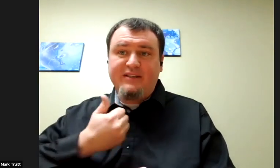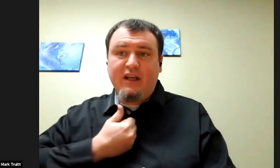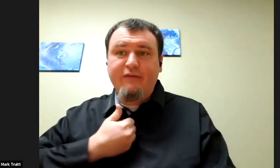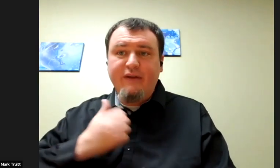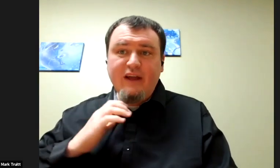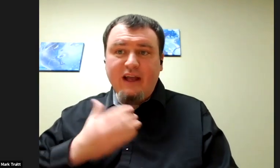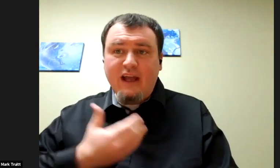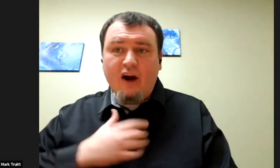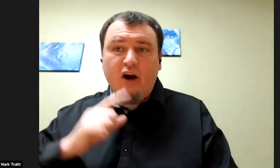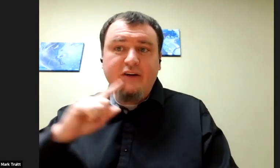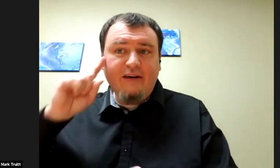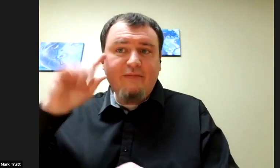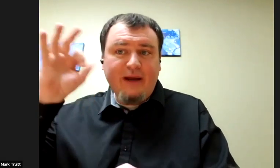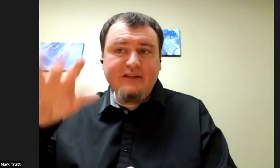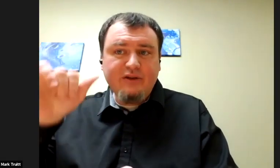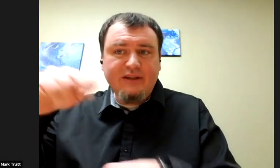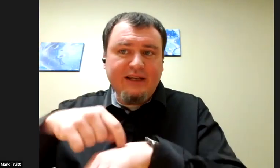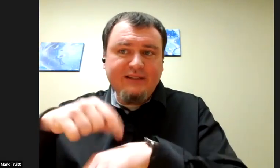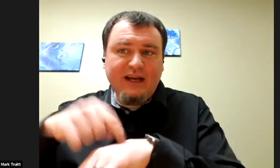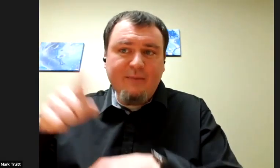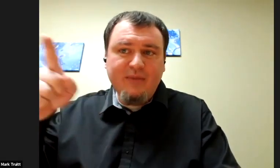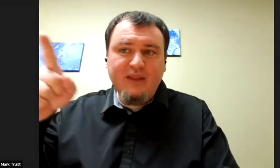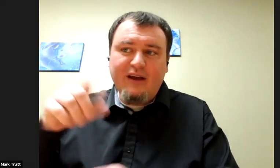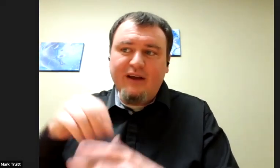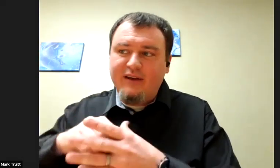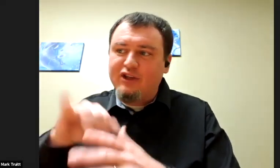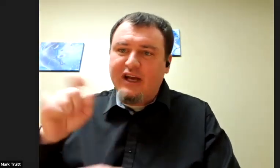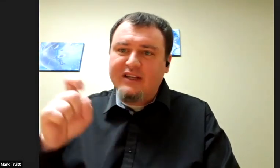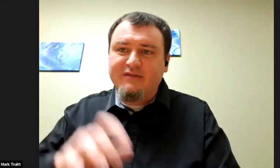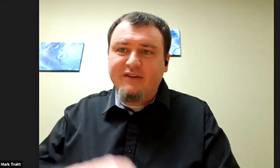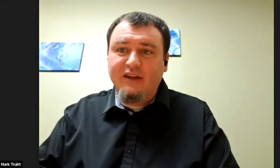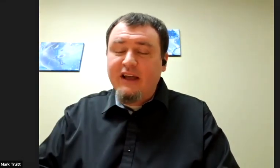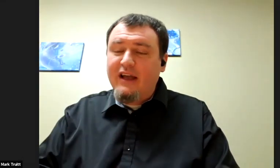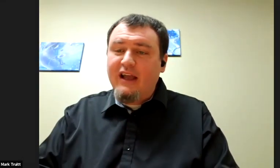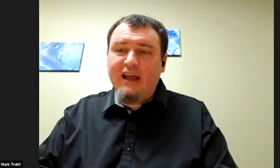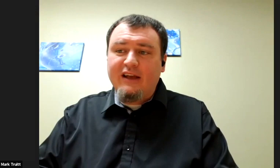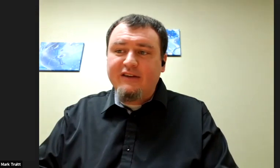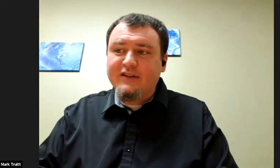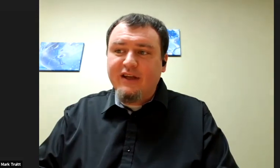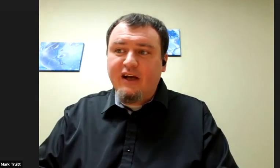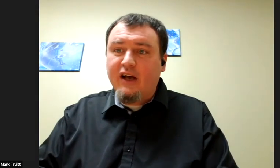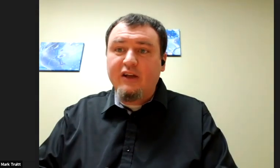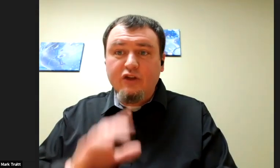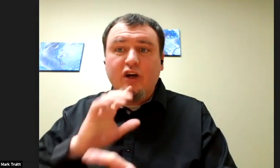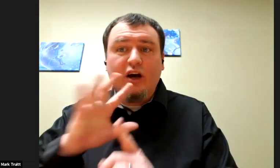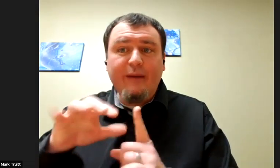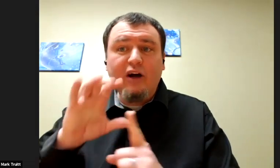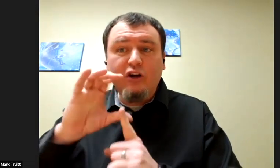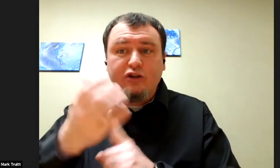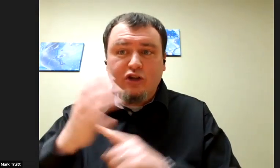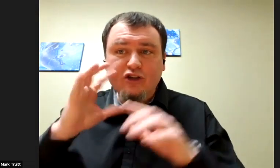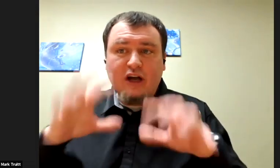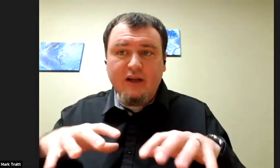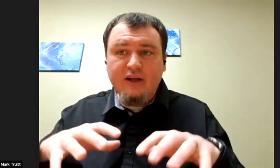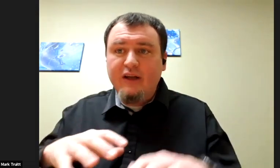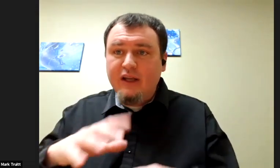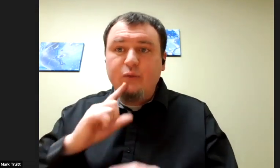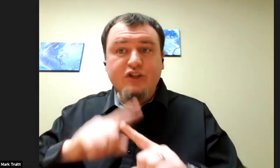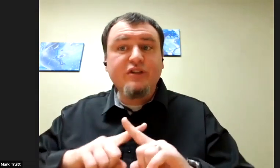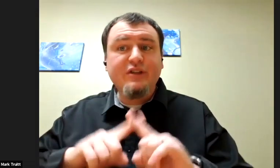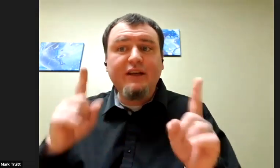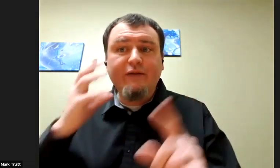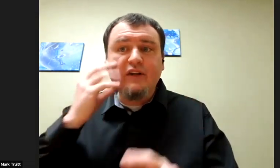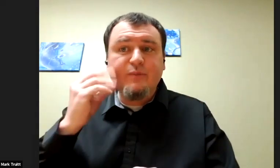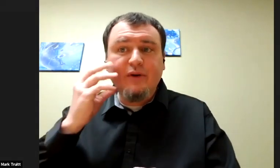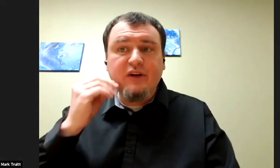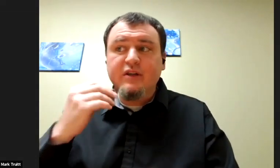was myself and our deaf pastor at that time in Jacksonville. And you talk about culture shock. It